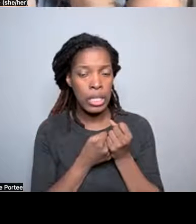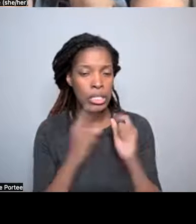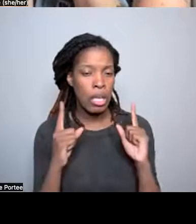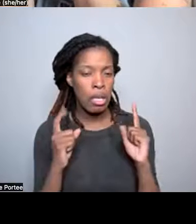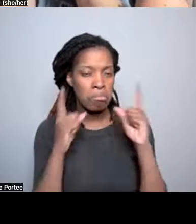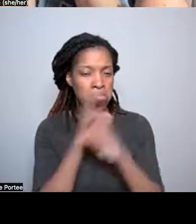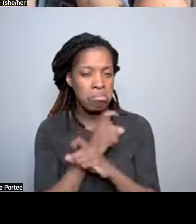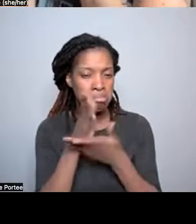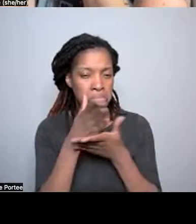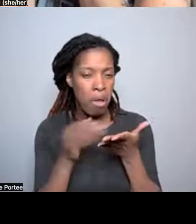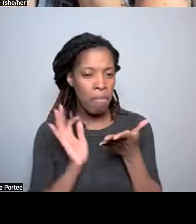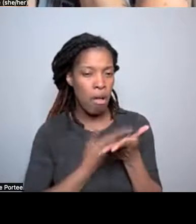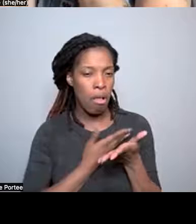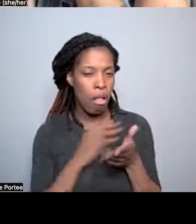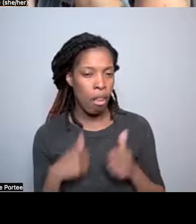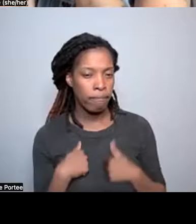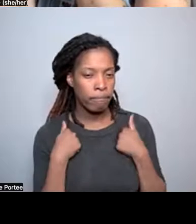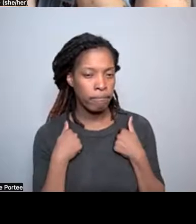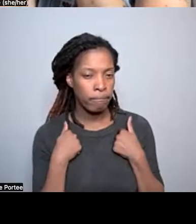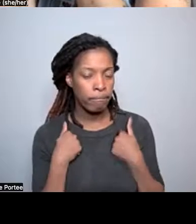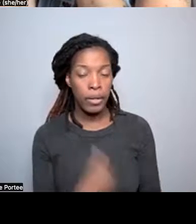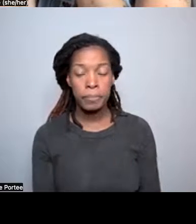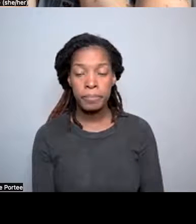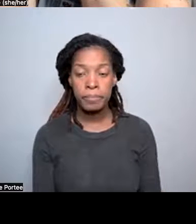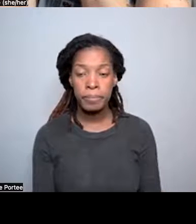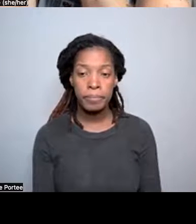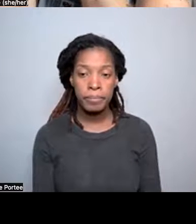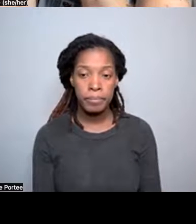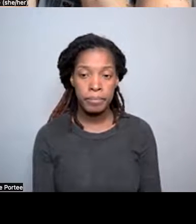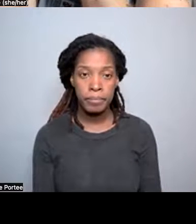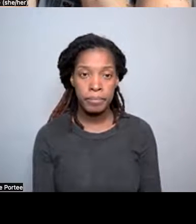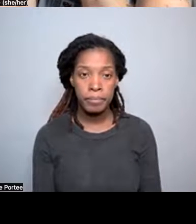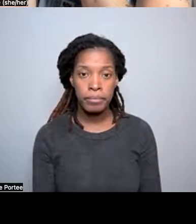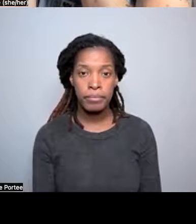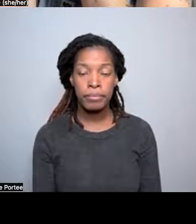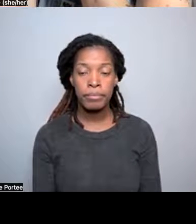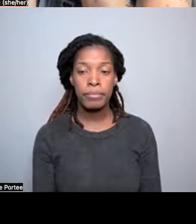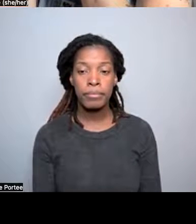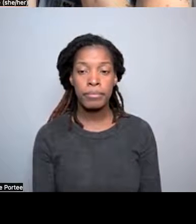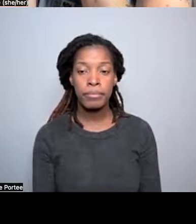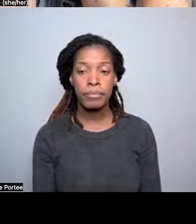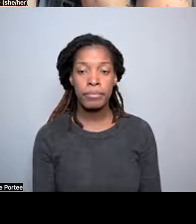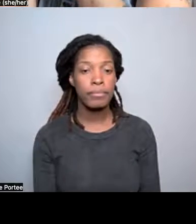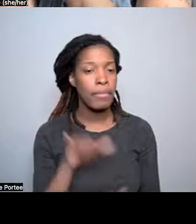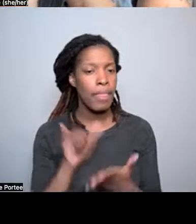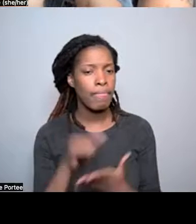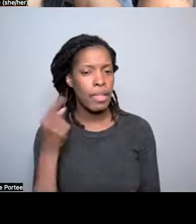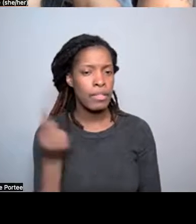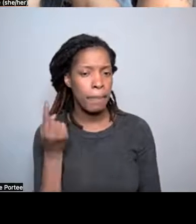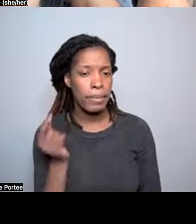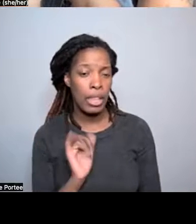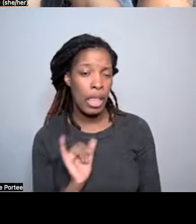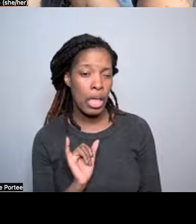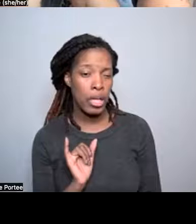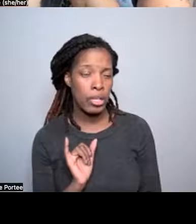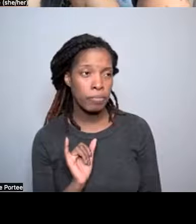of our life, and it is something like